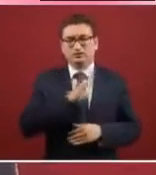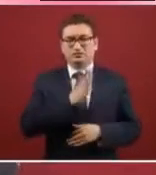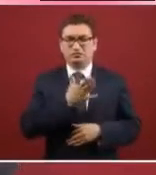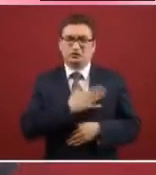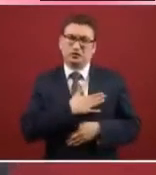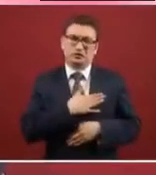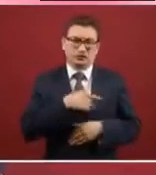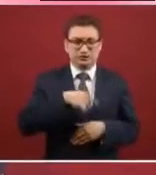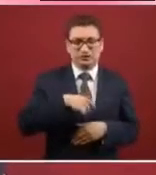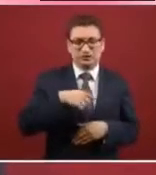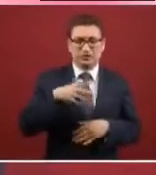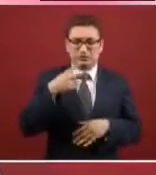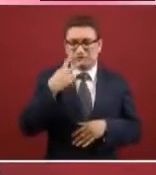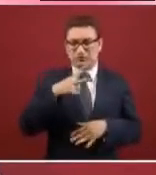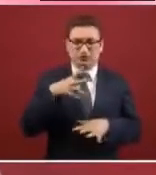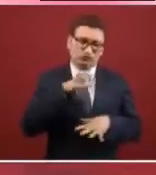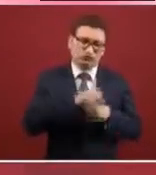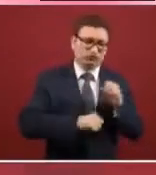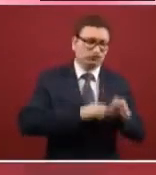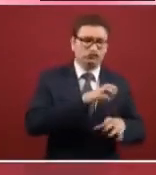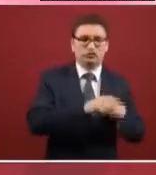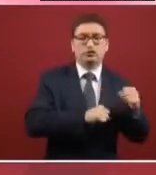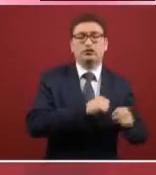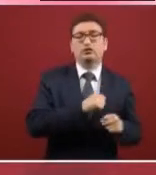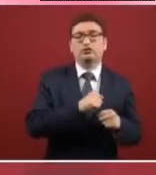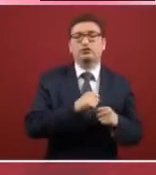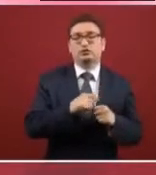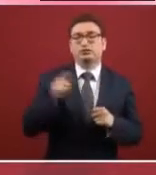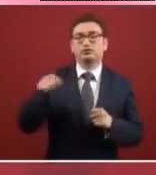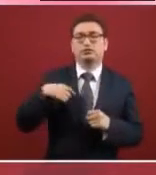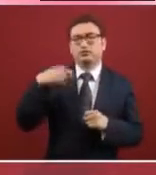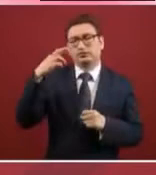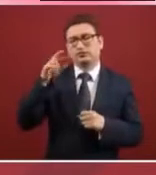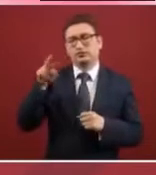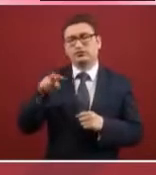colonial centuries, and this, diciendo